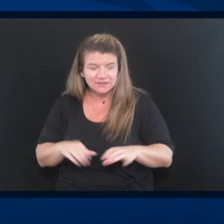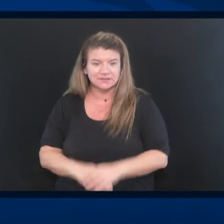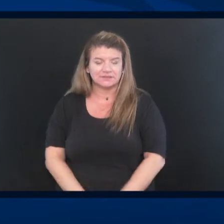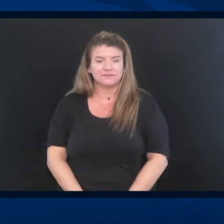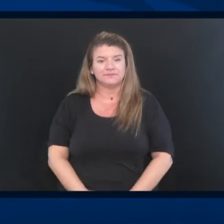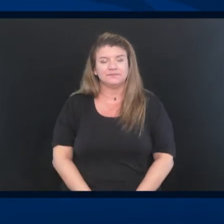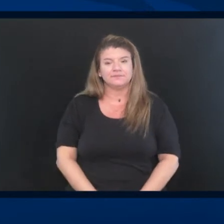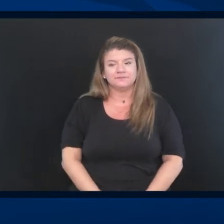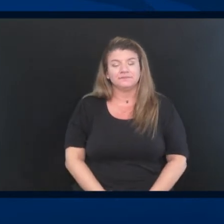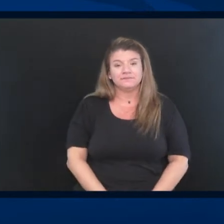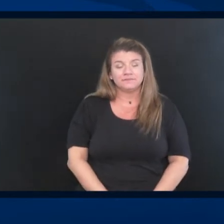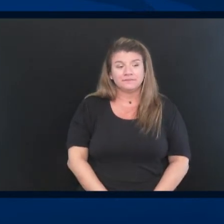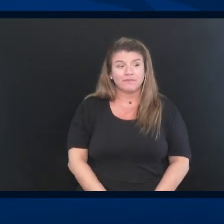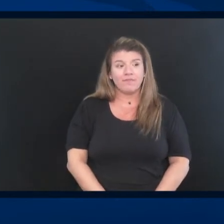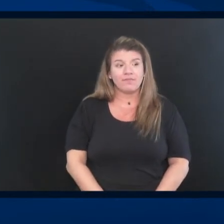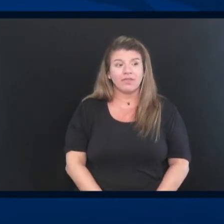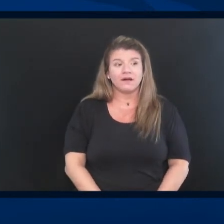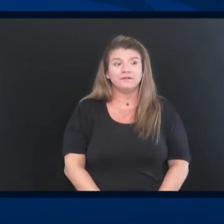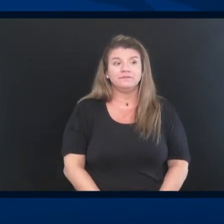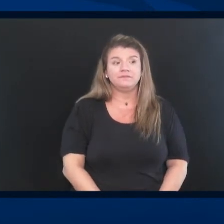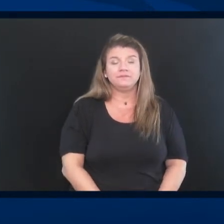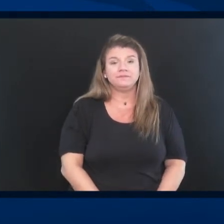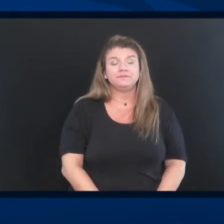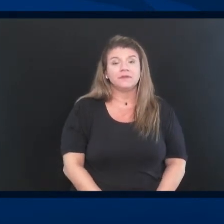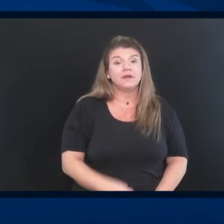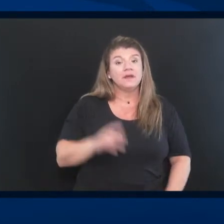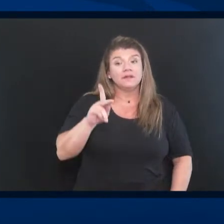Well, and this was Kimberly, is that correct?